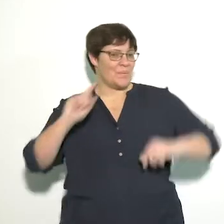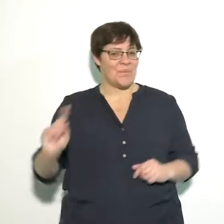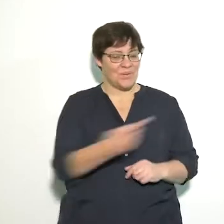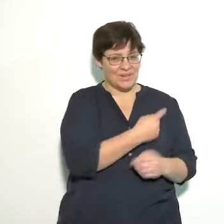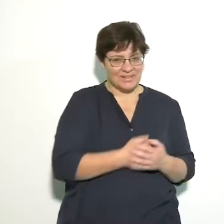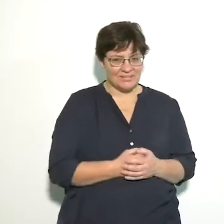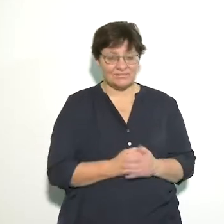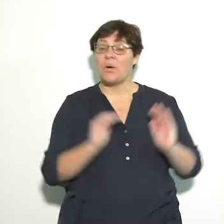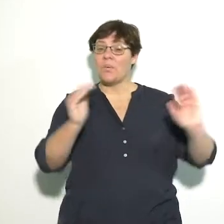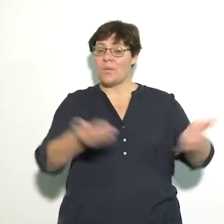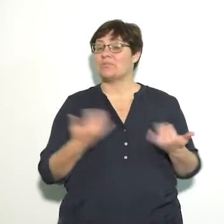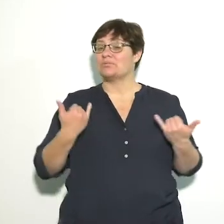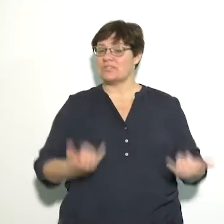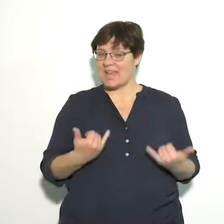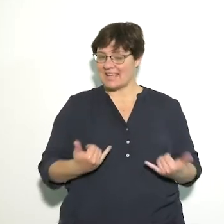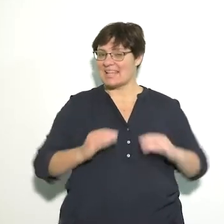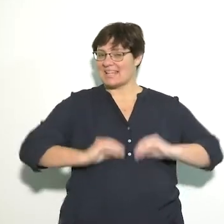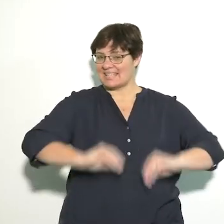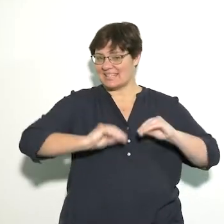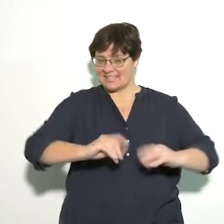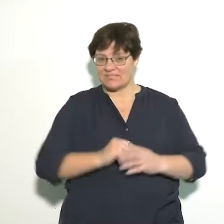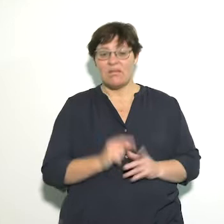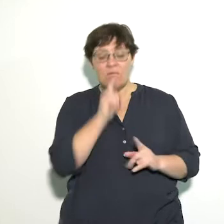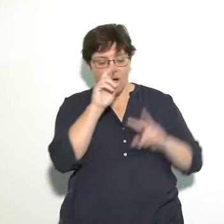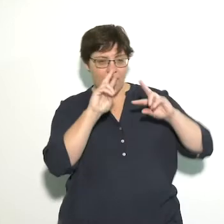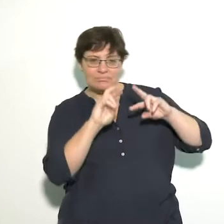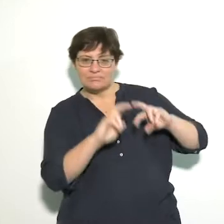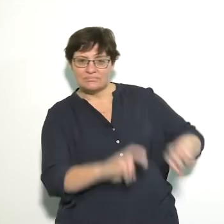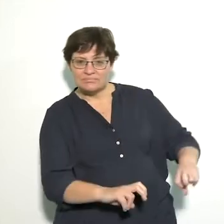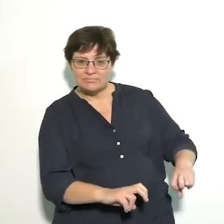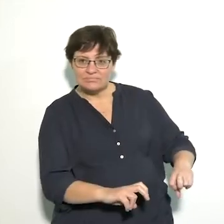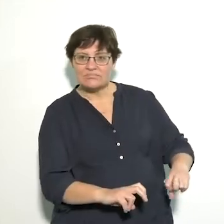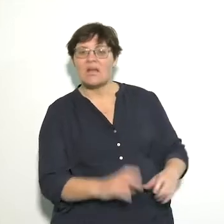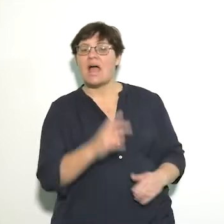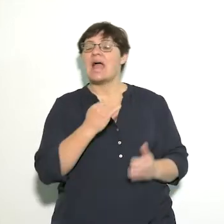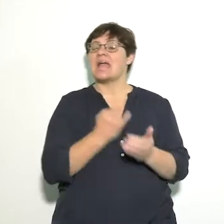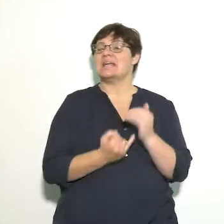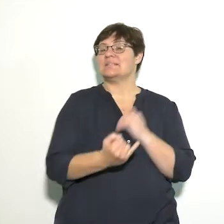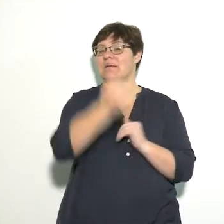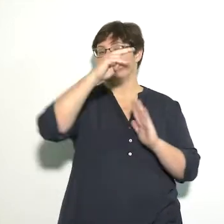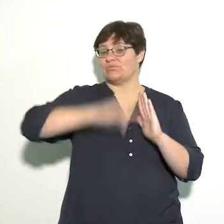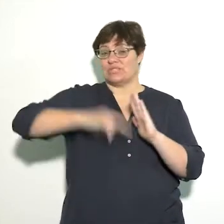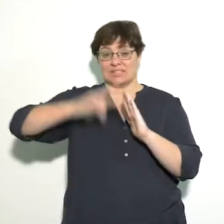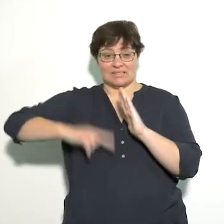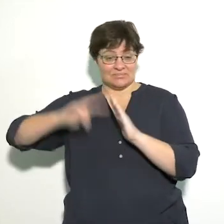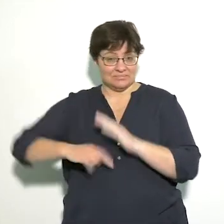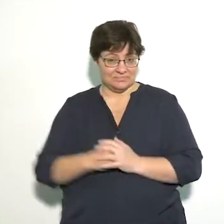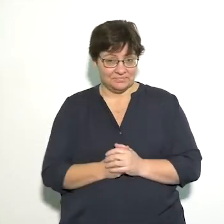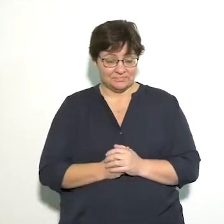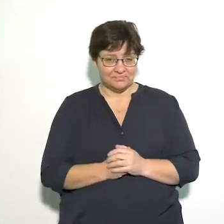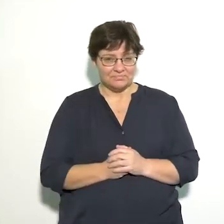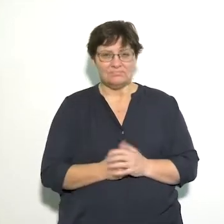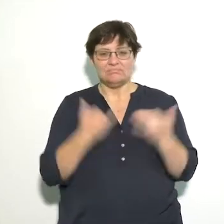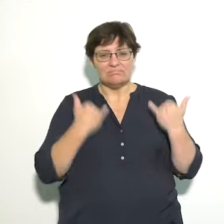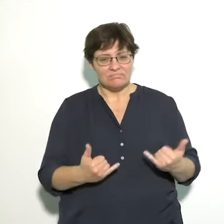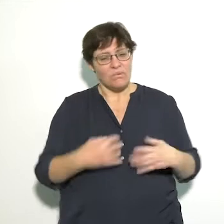Hello everybody, welcome to today's episode where we'll be exploring paired and independent reading. Today